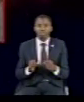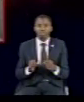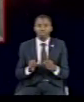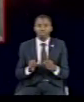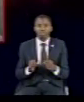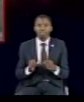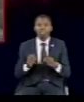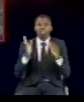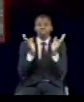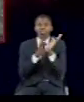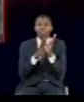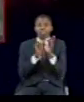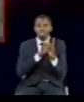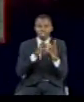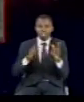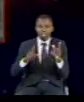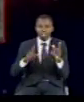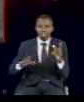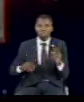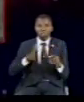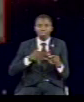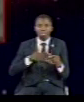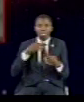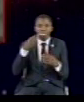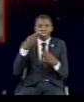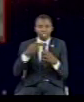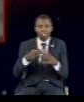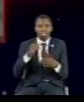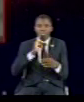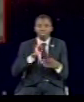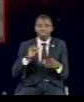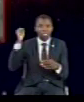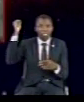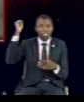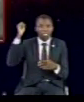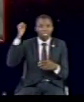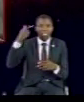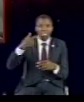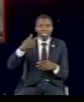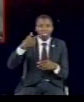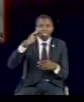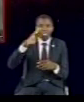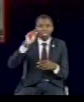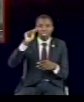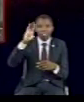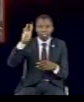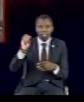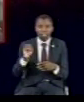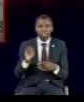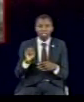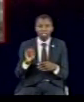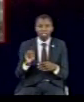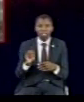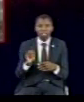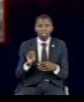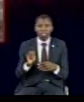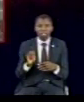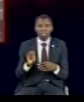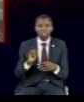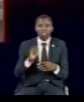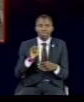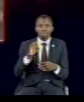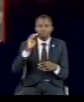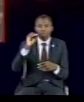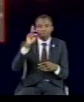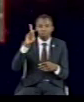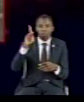Jesus. My name is Grace Omolola. I come from Okeafa Groups, Old Isodo, Lagos.